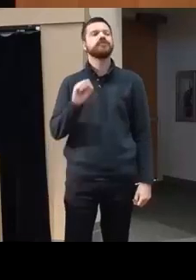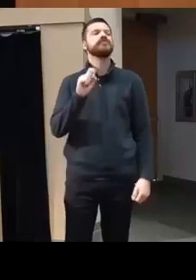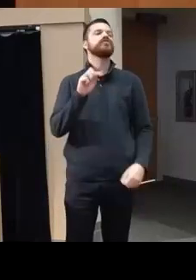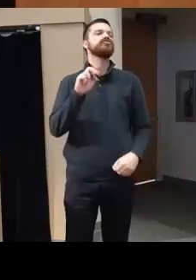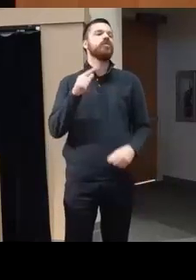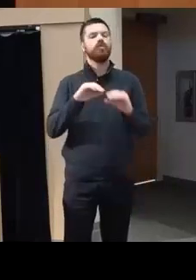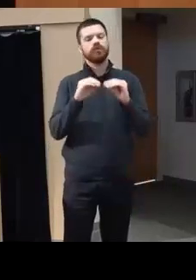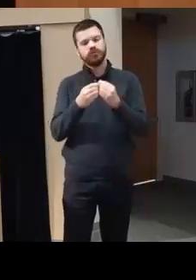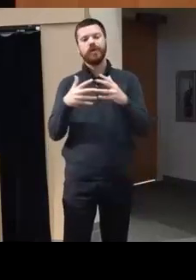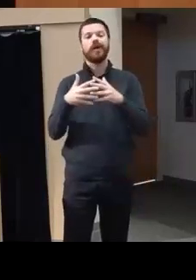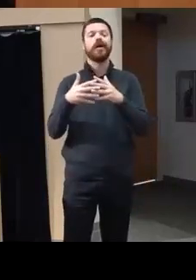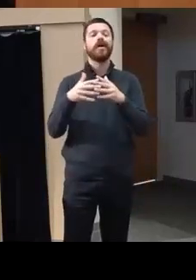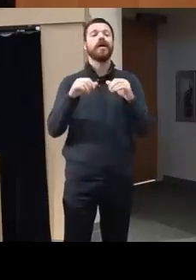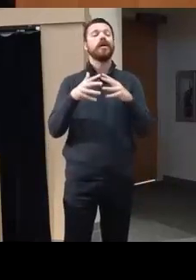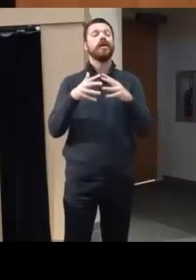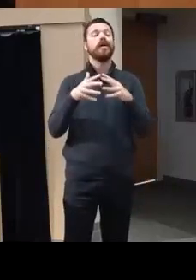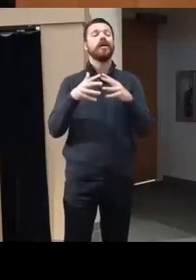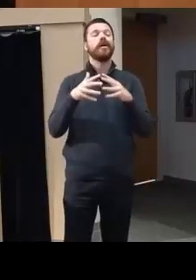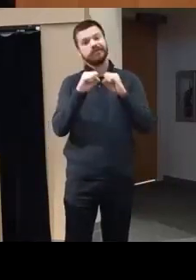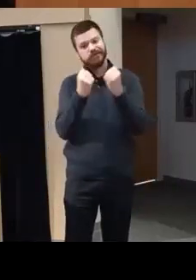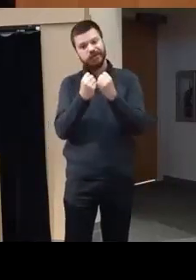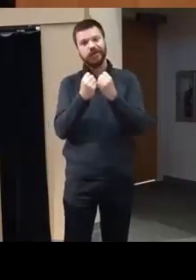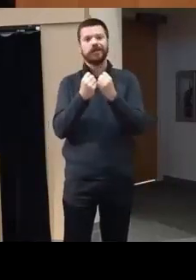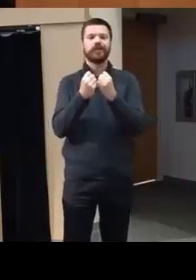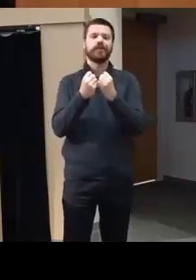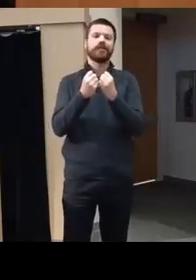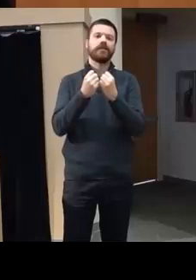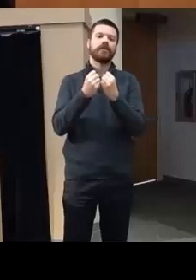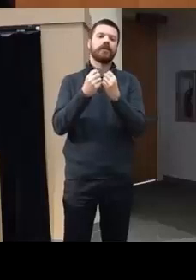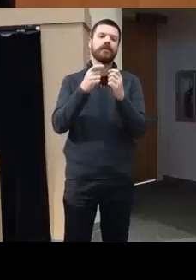American Society of Addiction Medicine, American